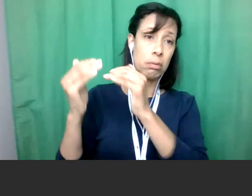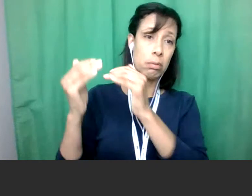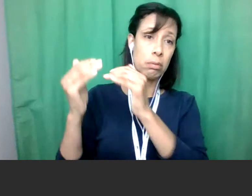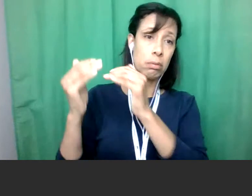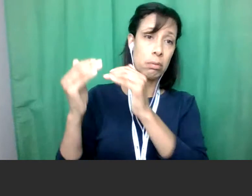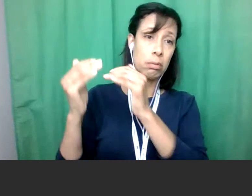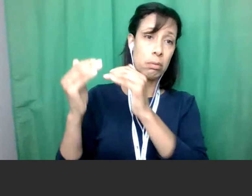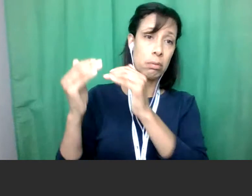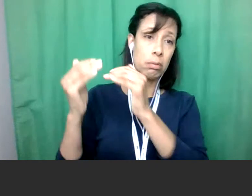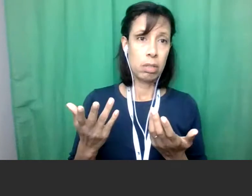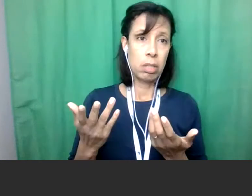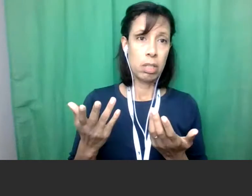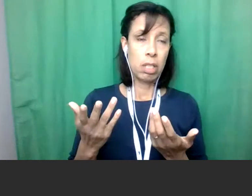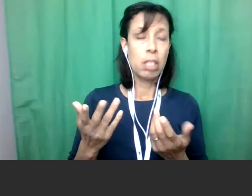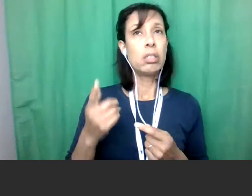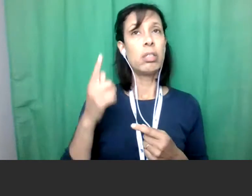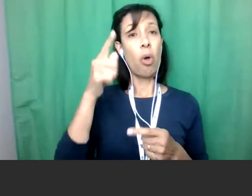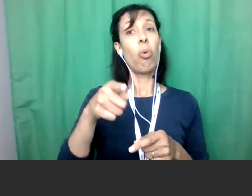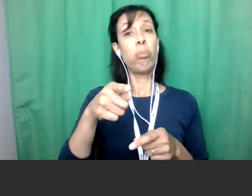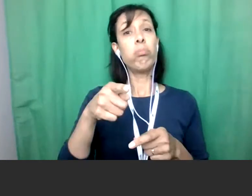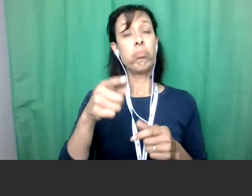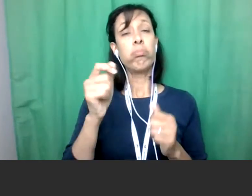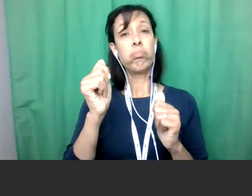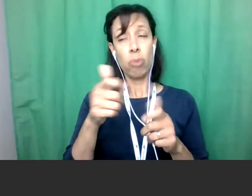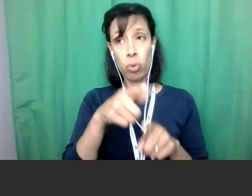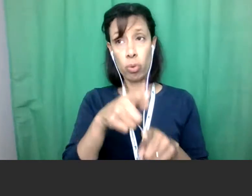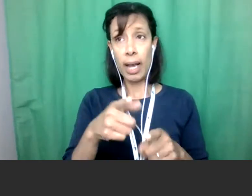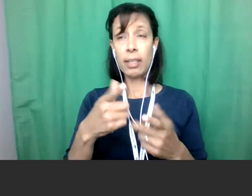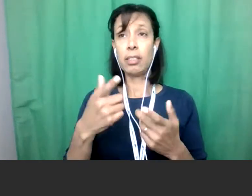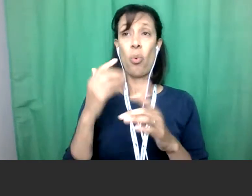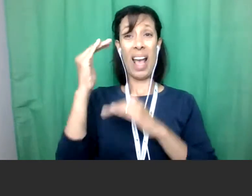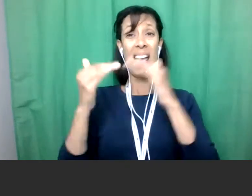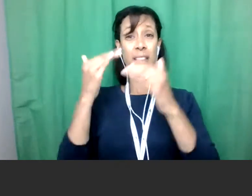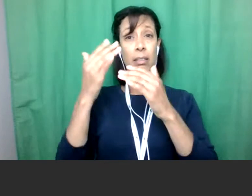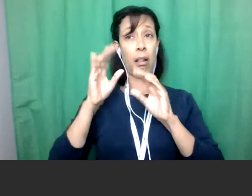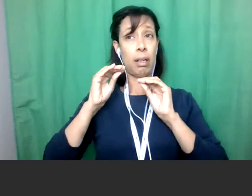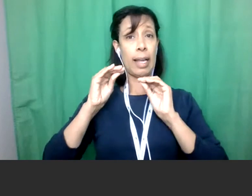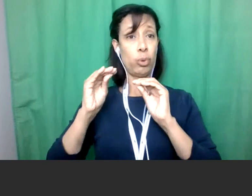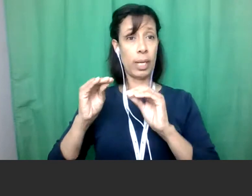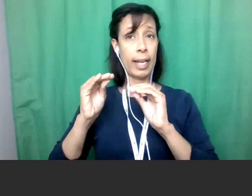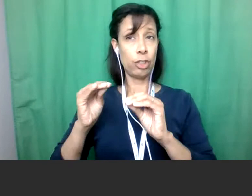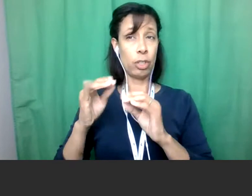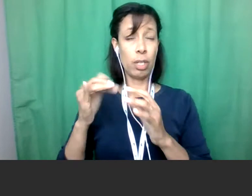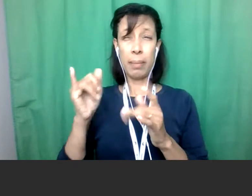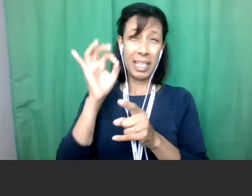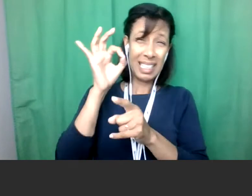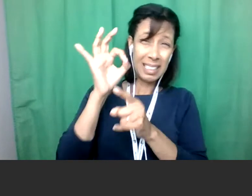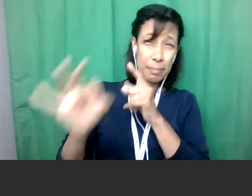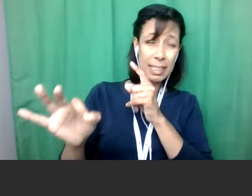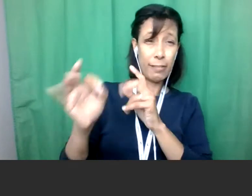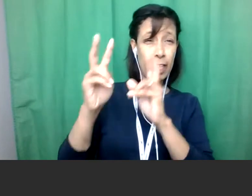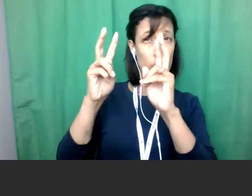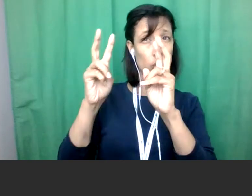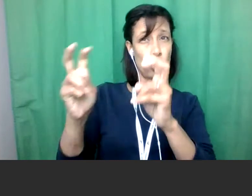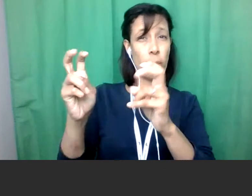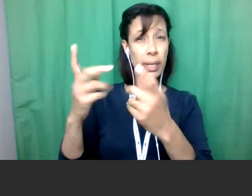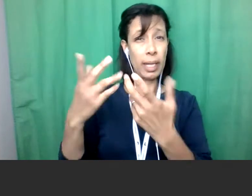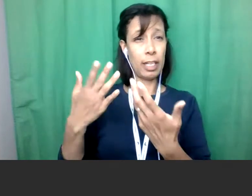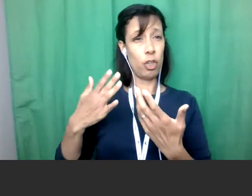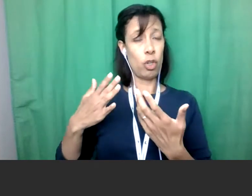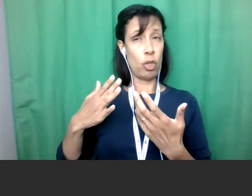this vast field of adult education, is there something in particular that you would like to develop a